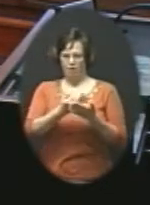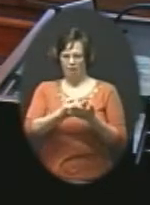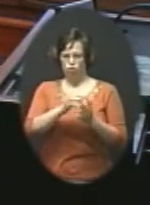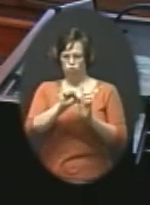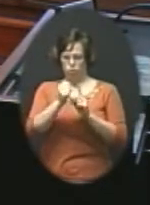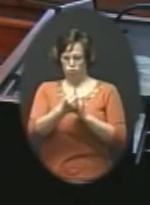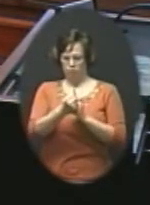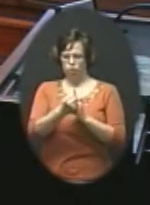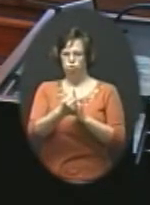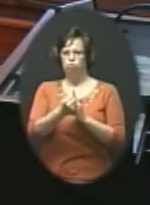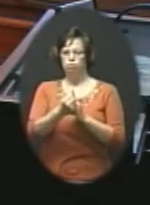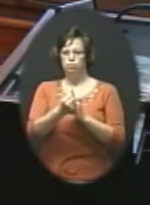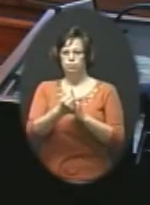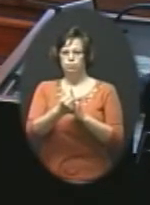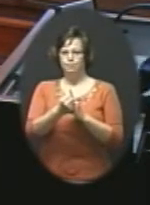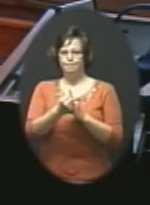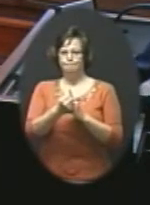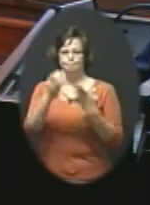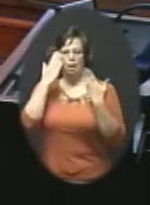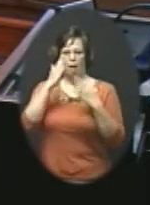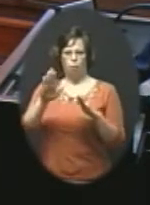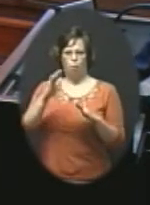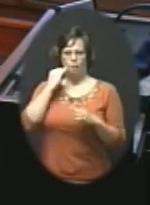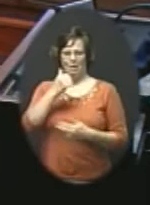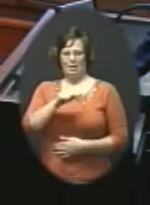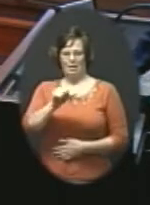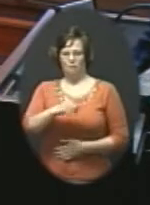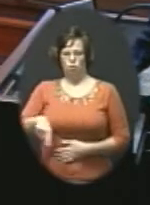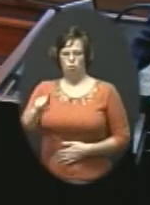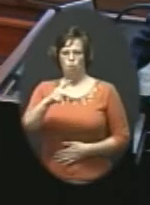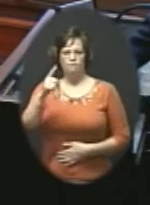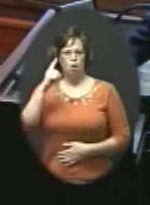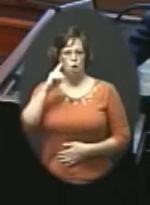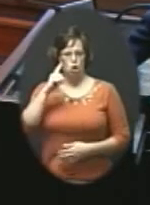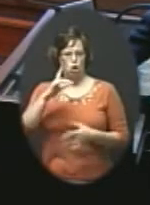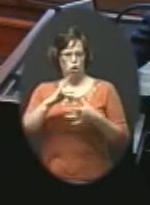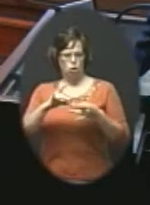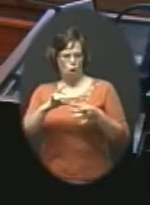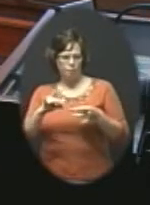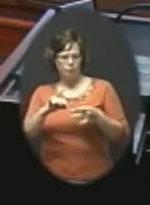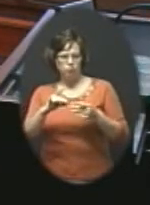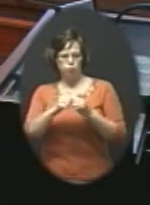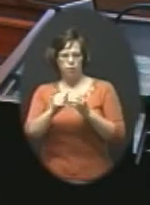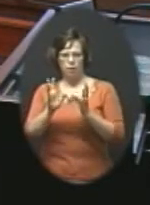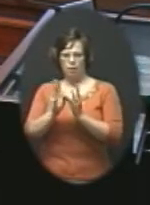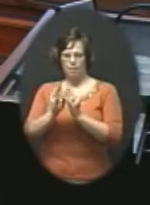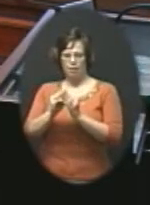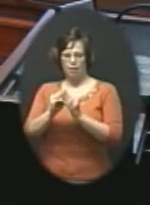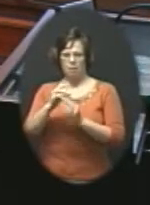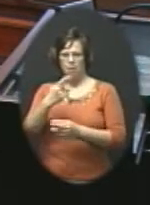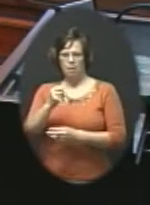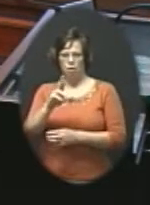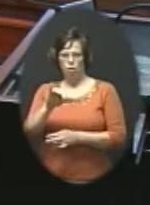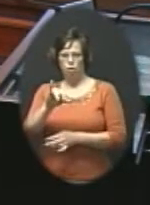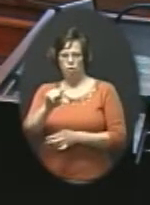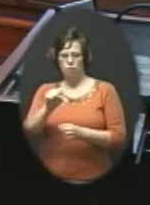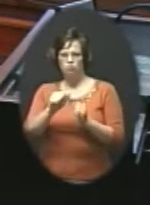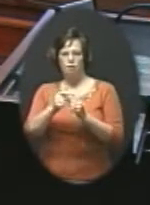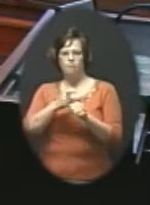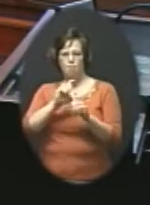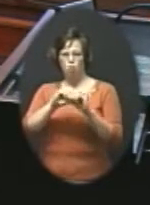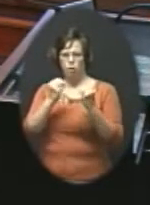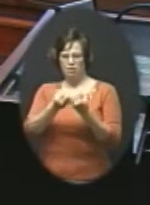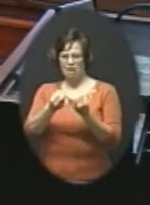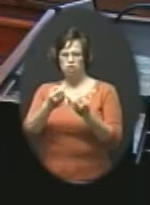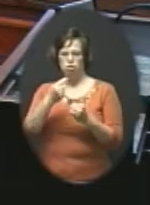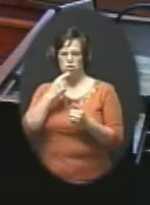situation. And I don't know if any of you have heard comments in committee hearings recently from organizations that